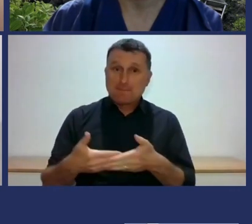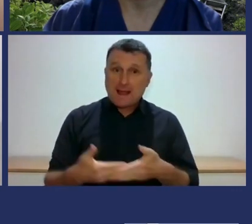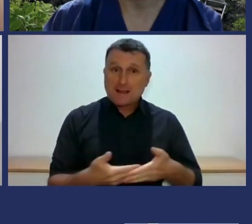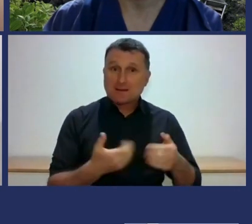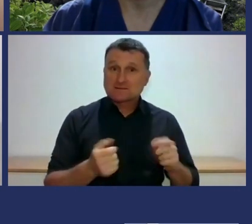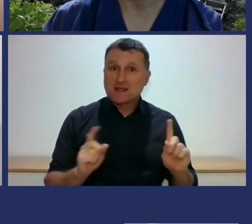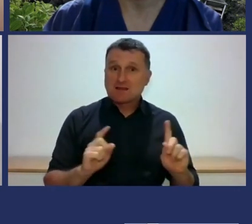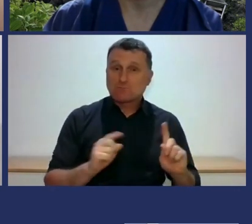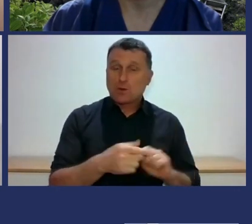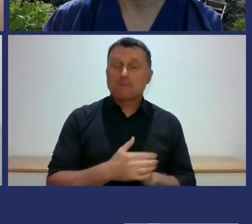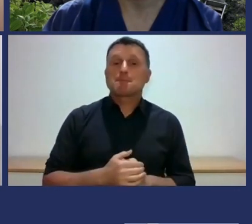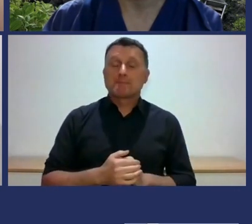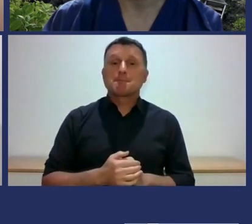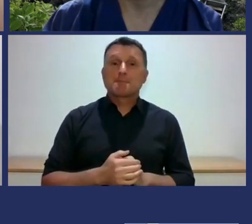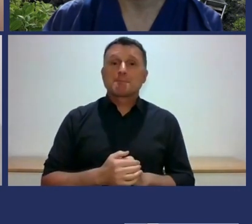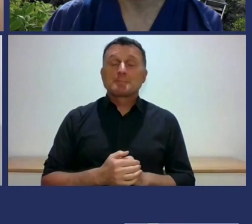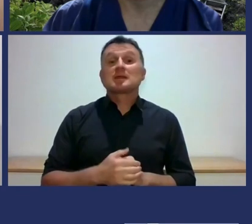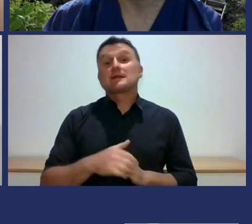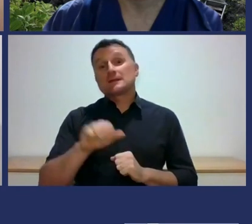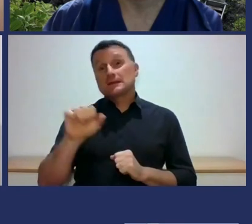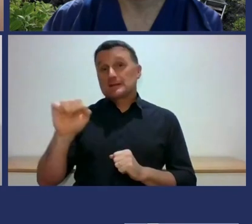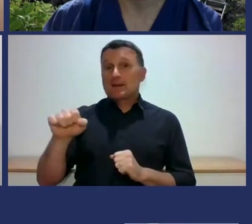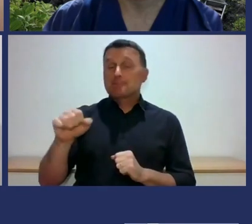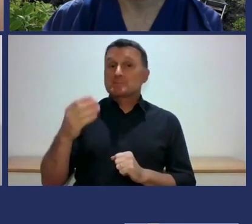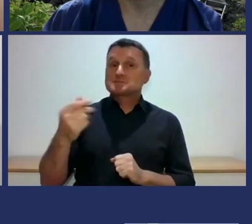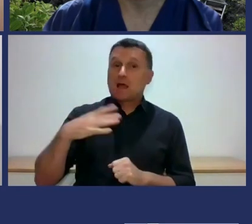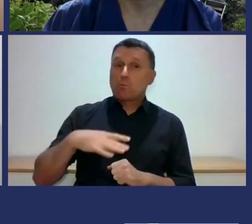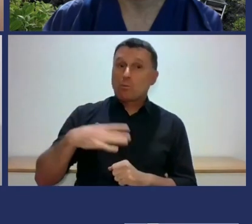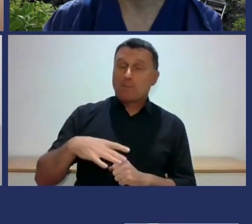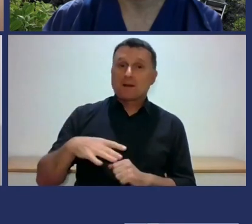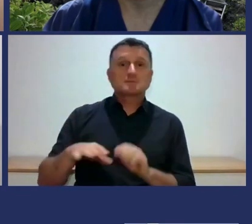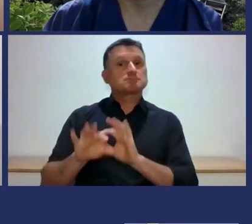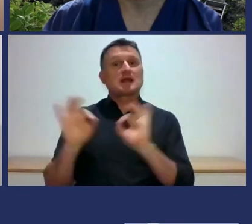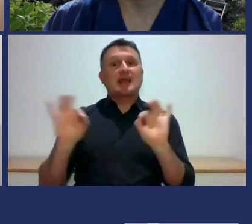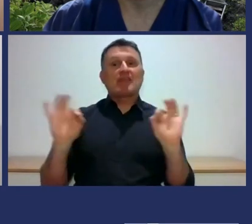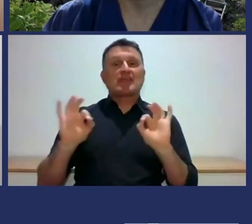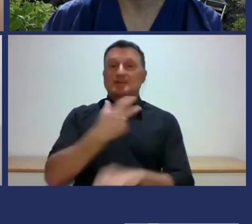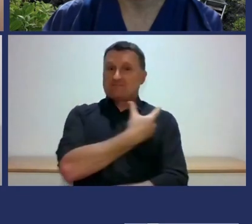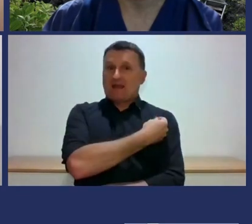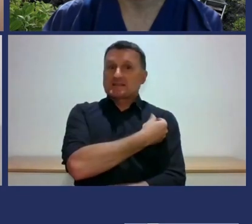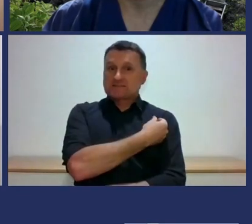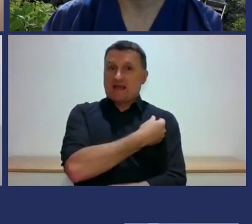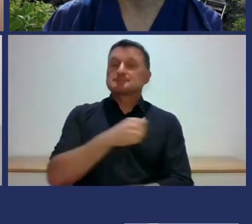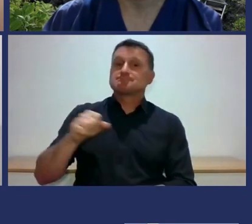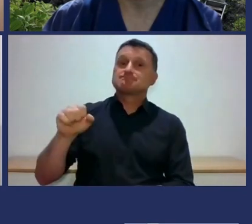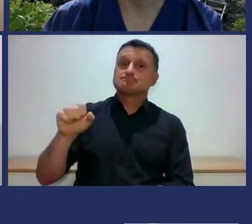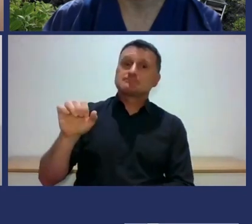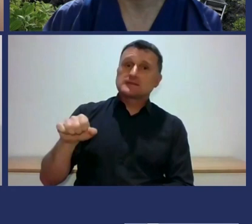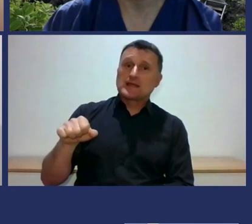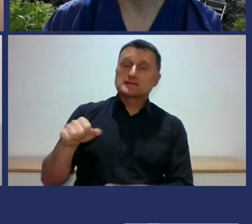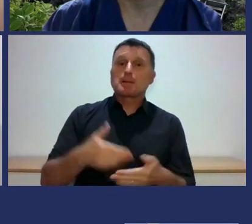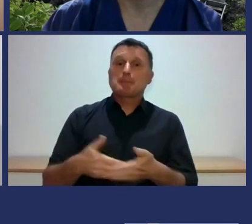Kara, do you want to talk to that? I mean, we have had, yes, some babies of women that weren't vaccinated were born early. Yes, we have, definitely, at counties,